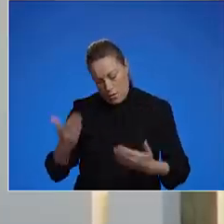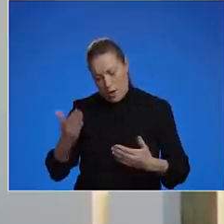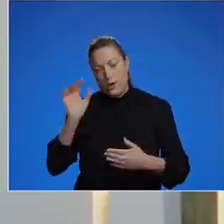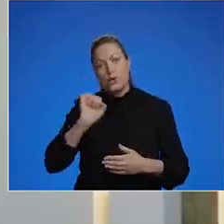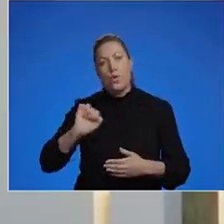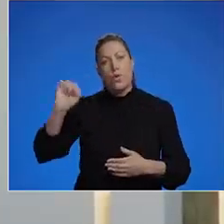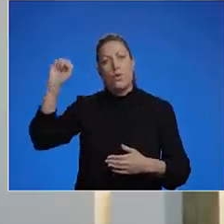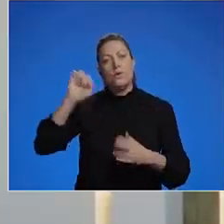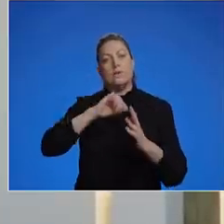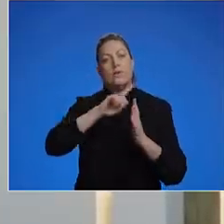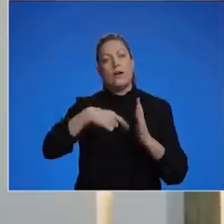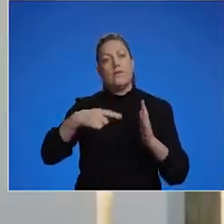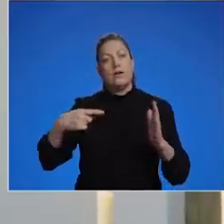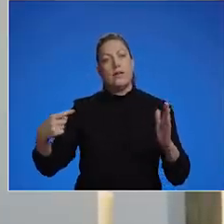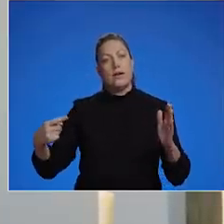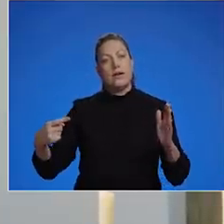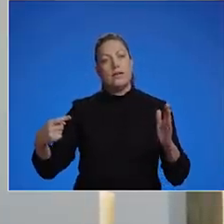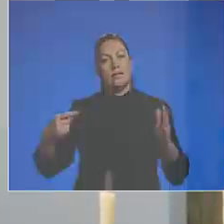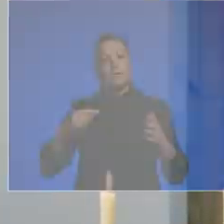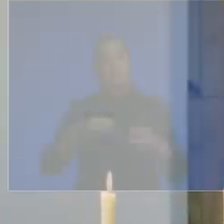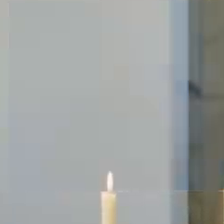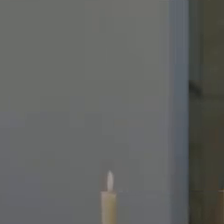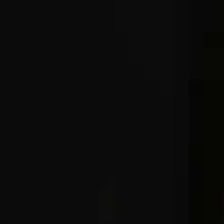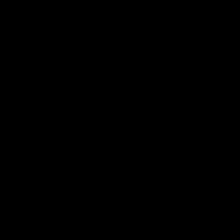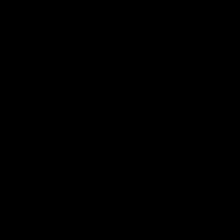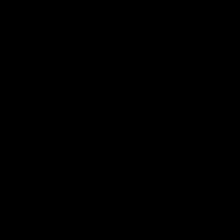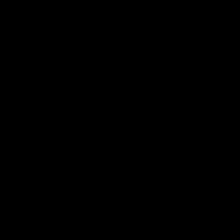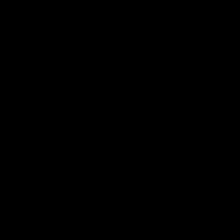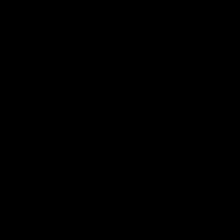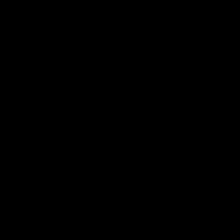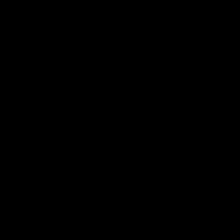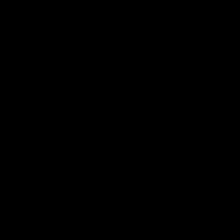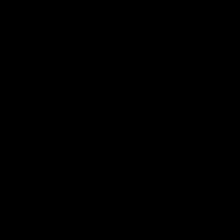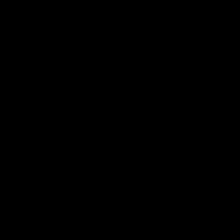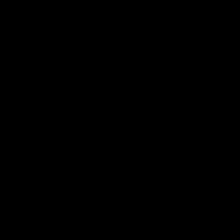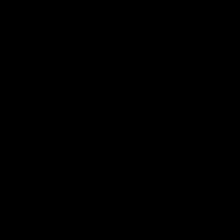all glory and honour is yours for ever and ever.